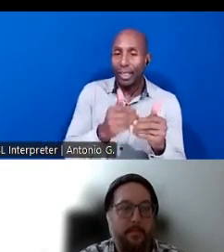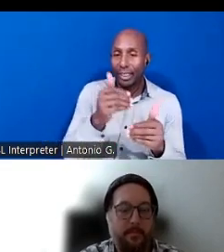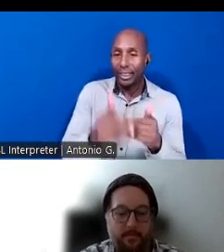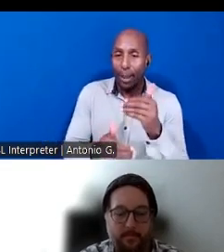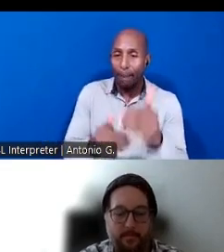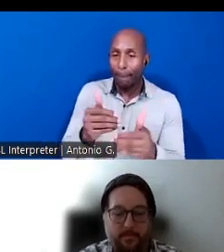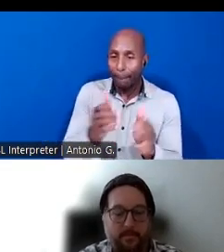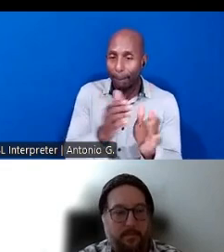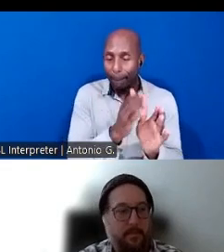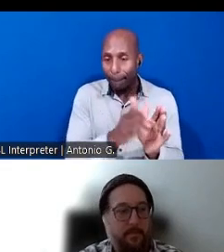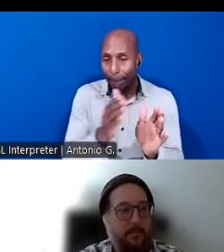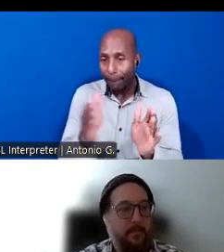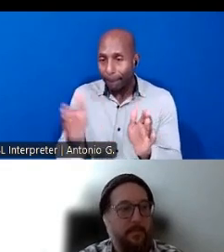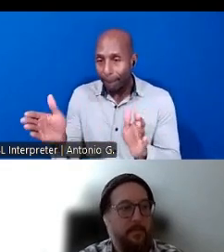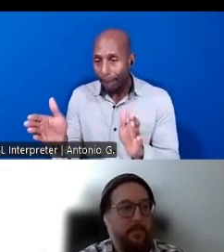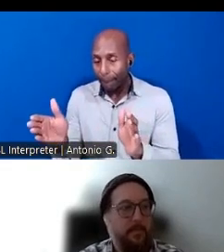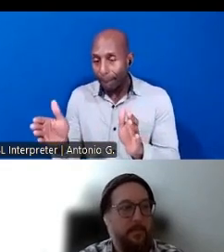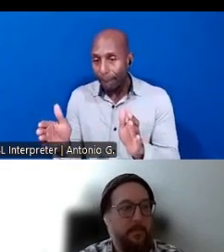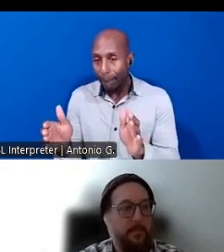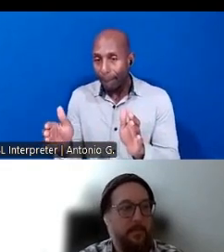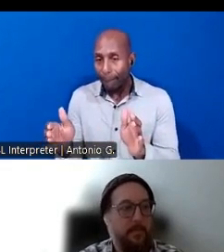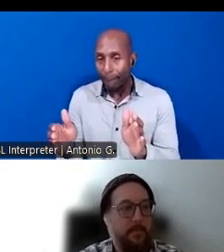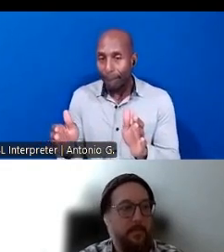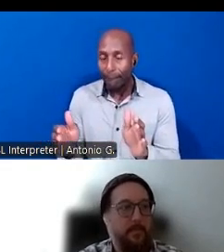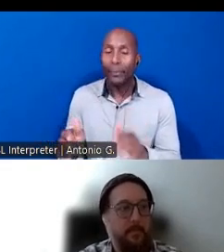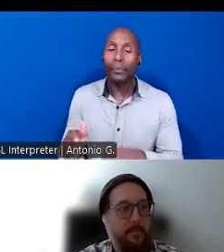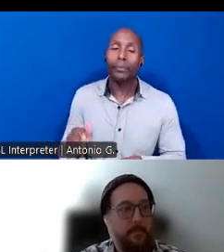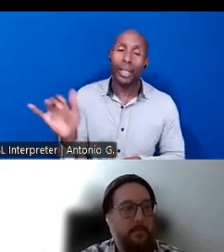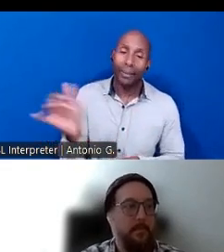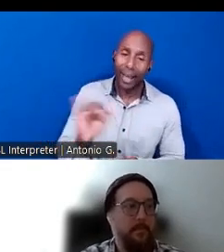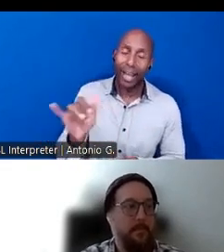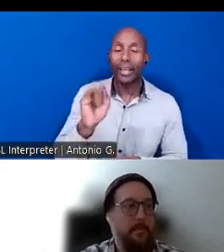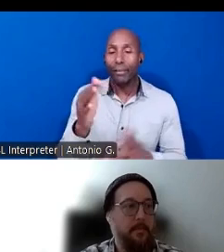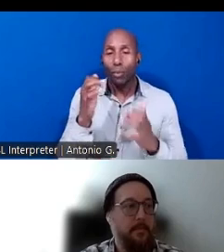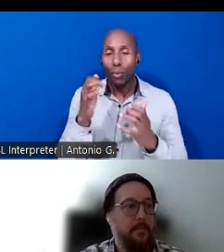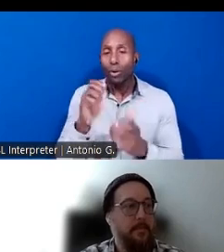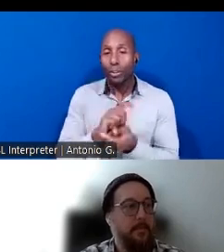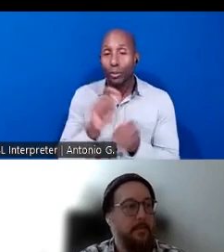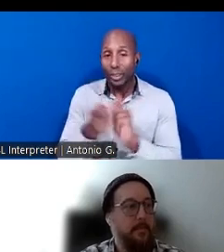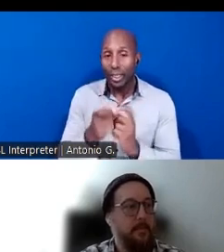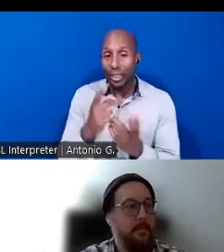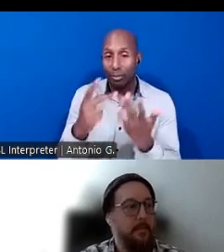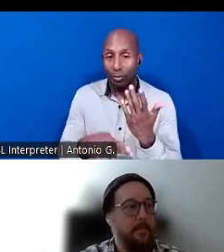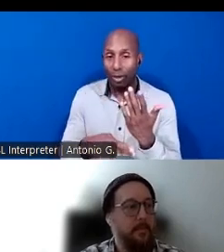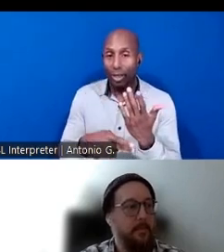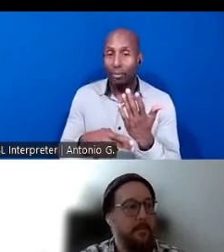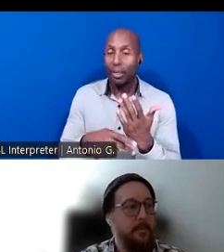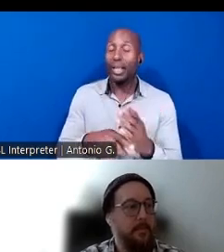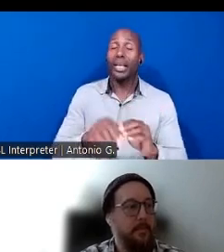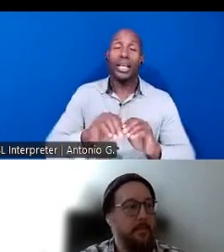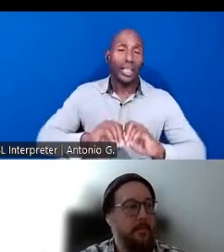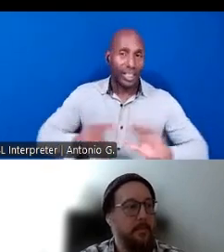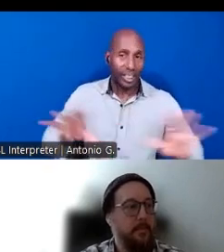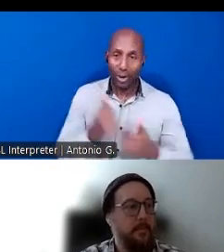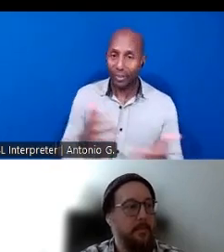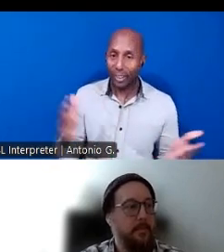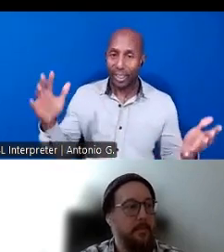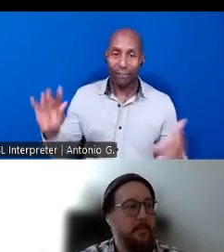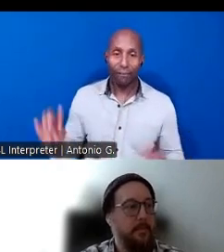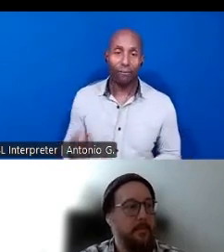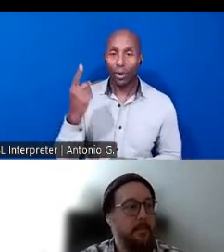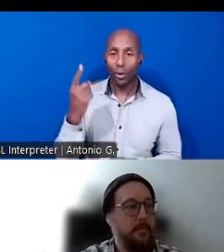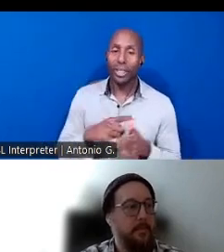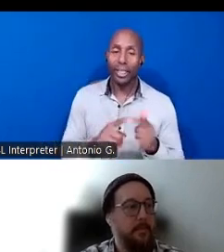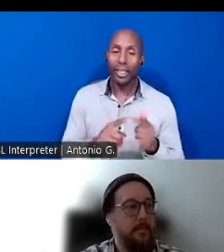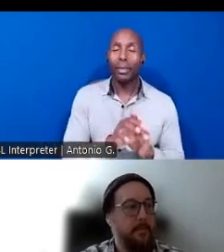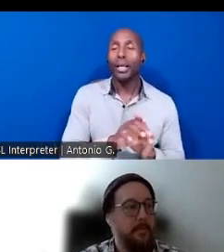out ahead of where you want to go back to. So if you wanted to change the program, clear all the data and then go and pick another